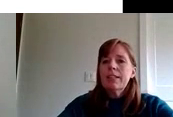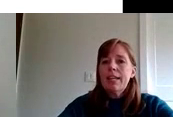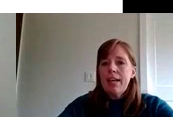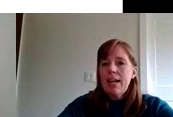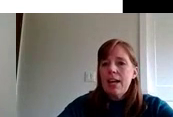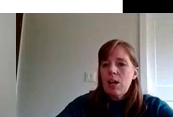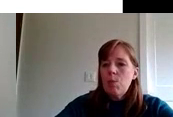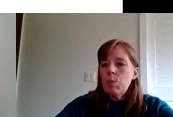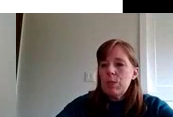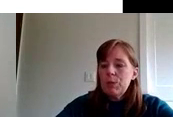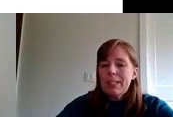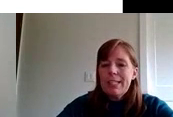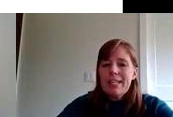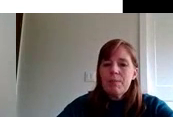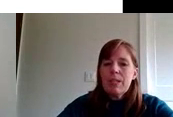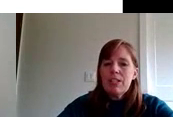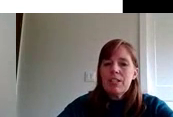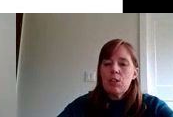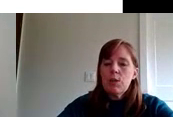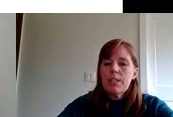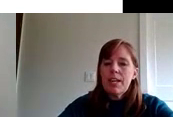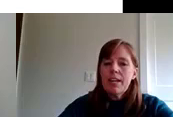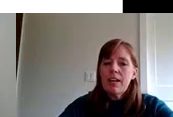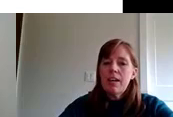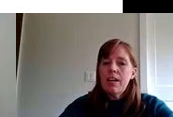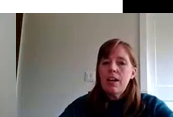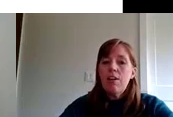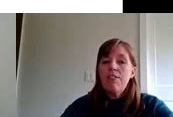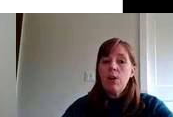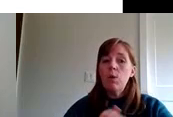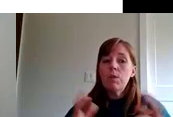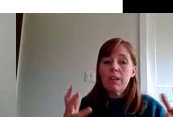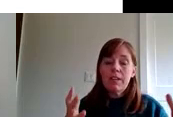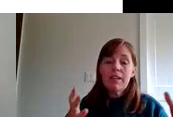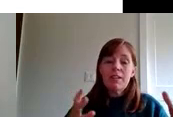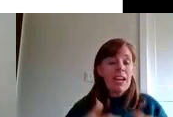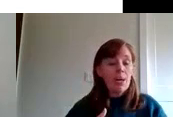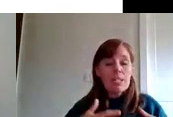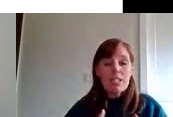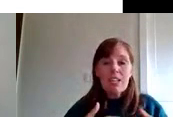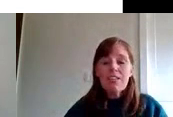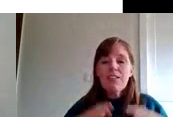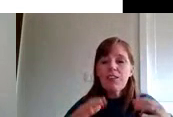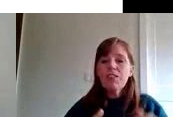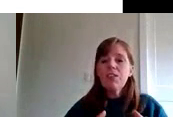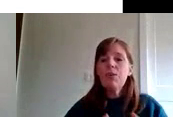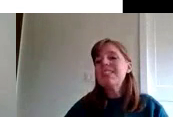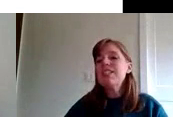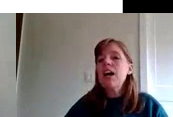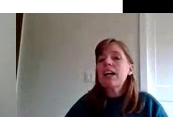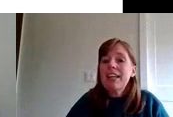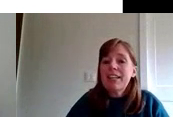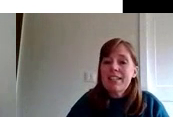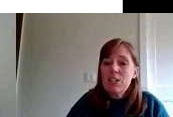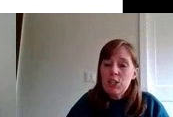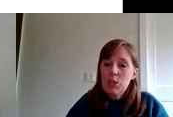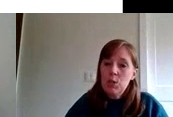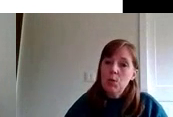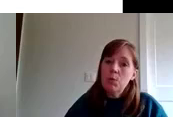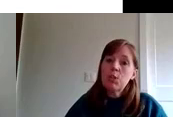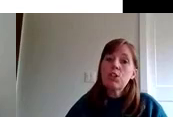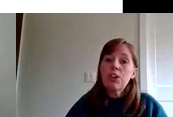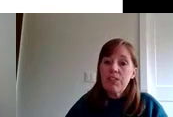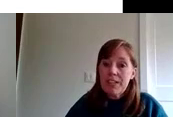can. What's really neat because you can take a phone. The camera still, even if your phone is not